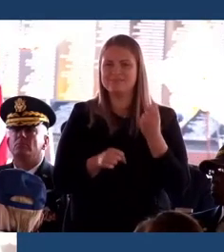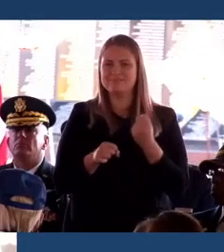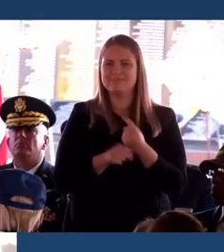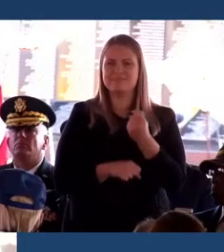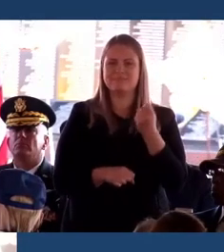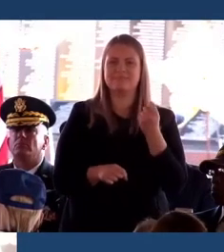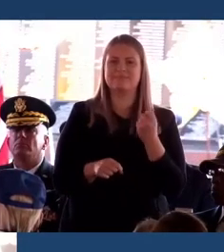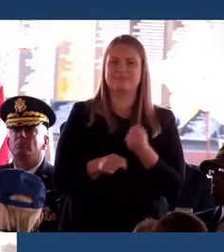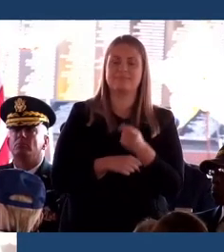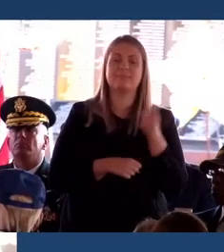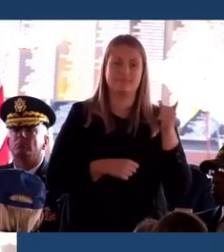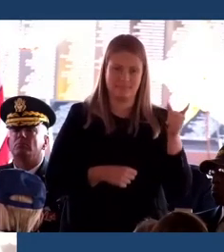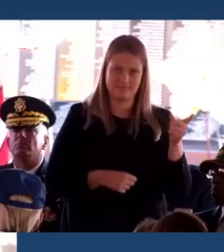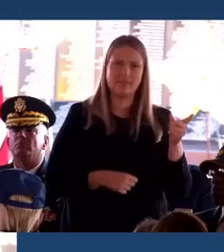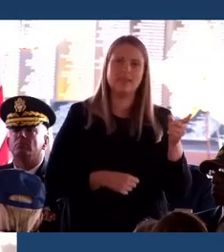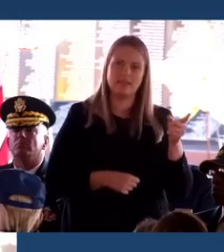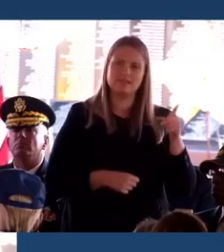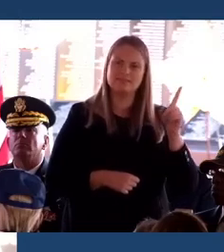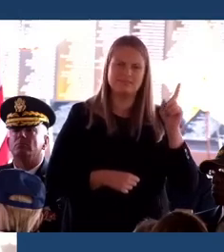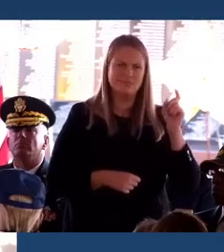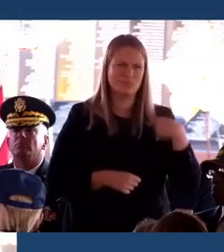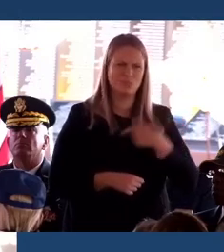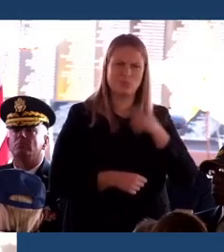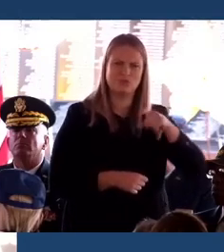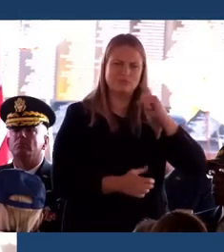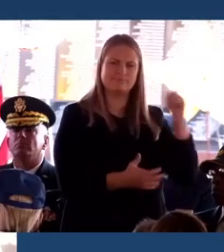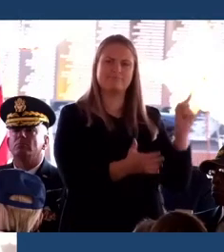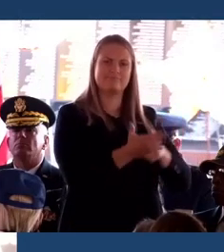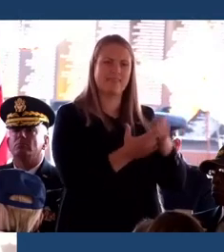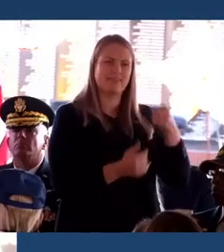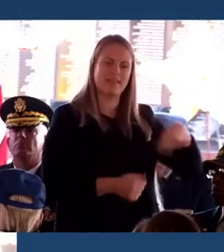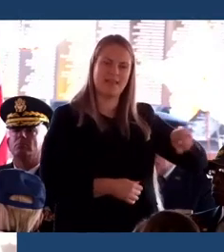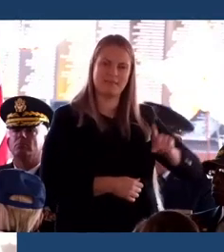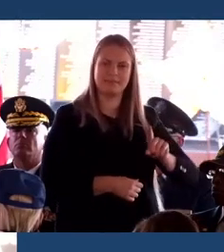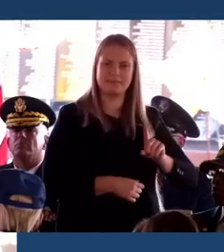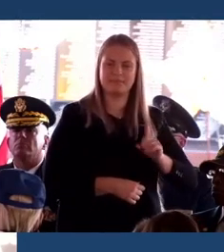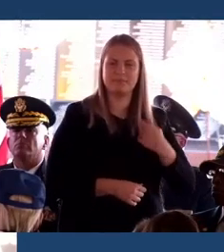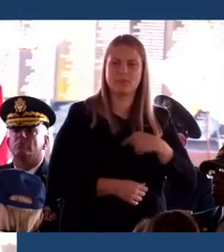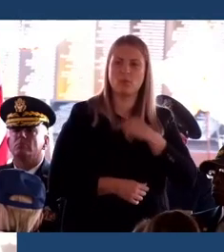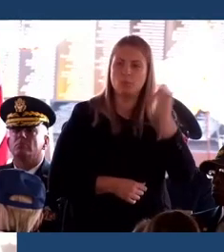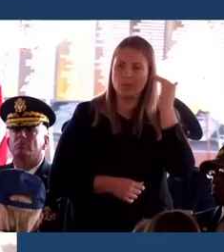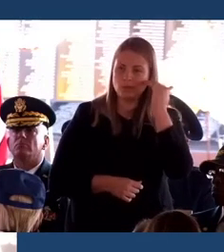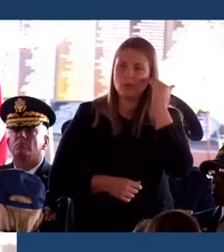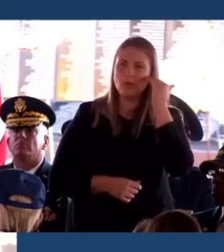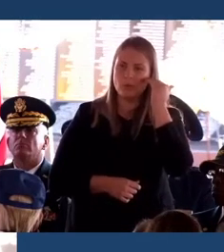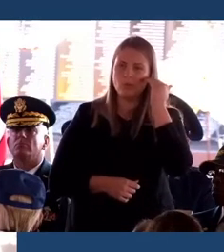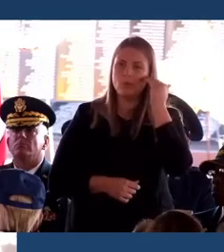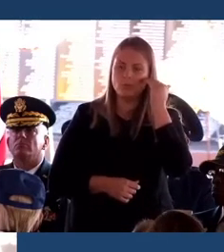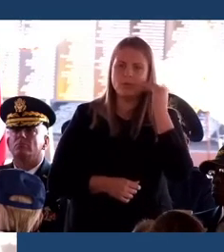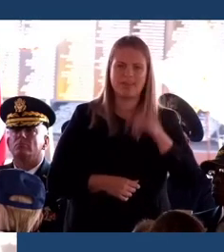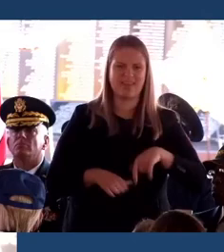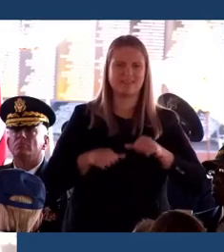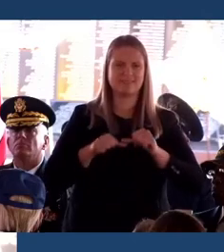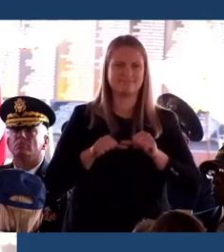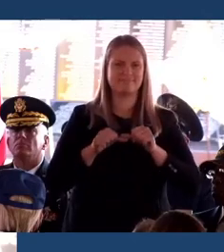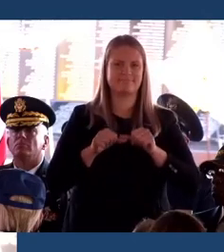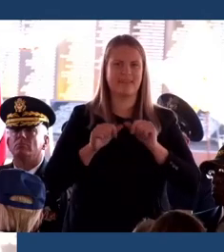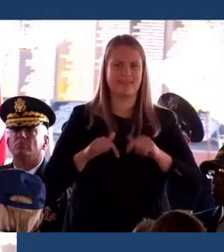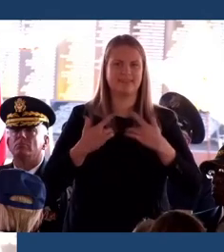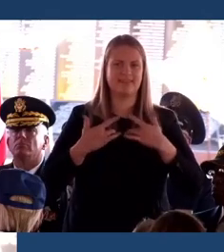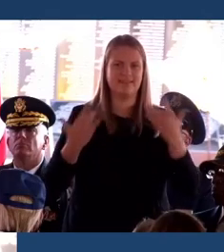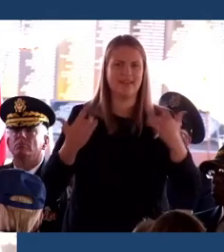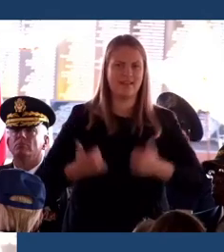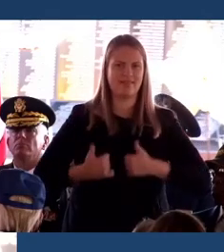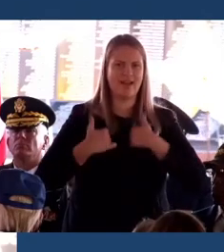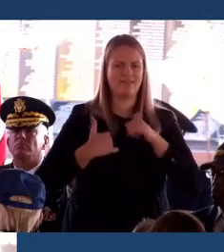And they also need to be recognized because we know that it is keeping this event alive,